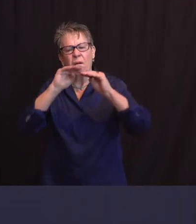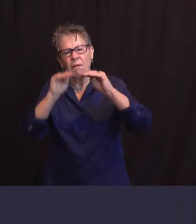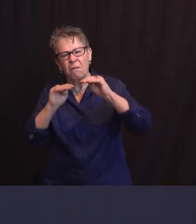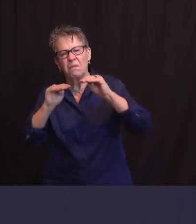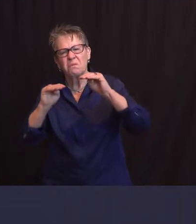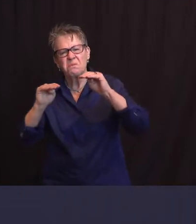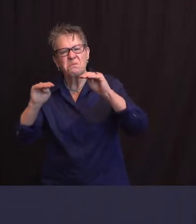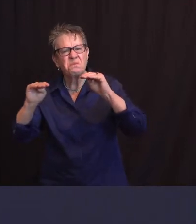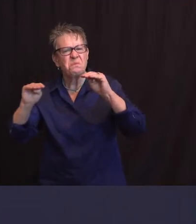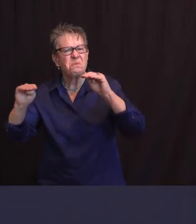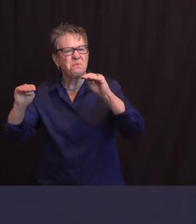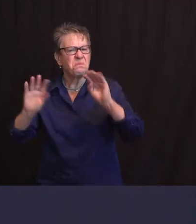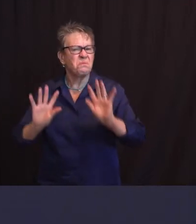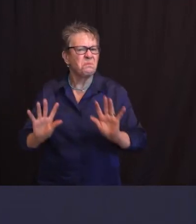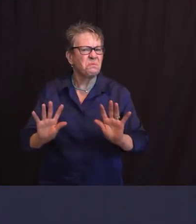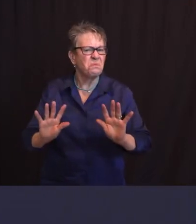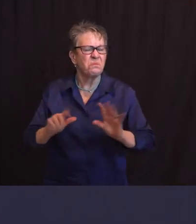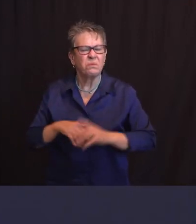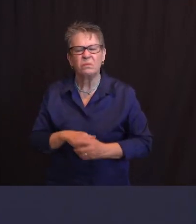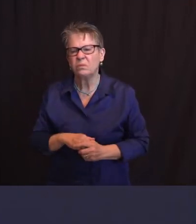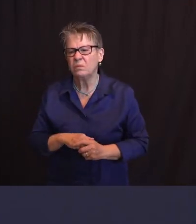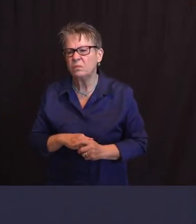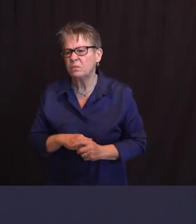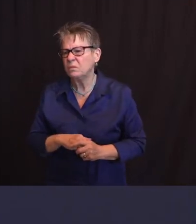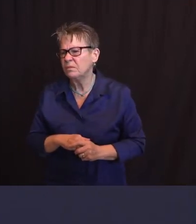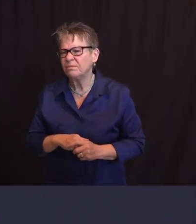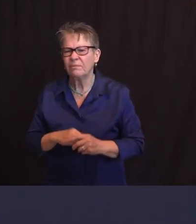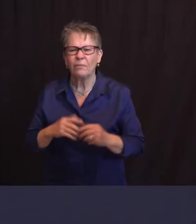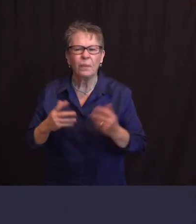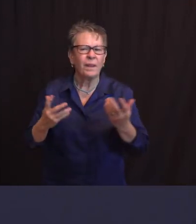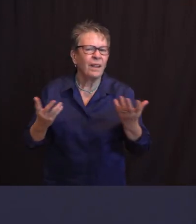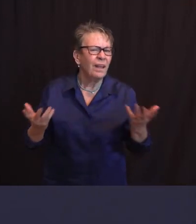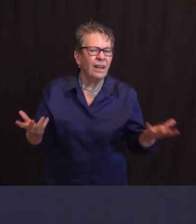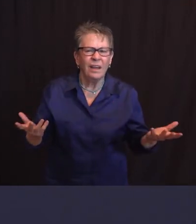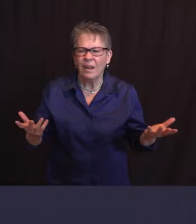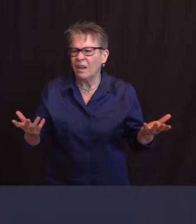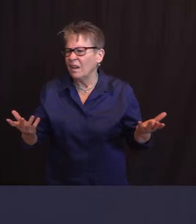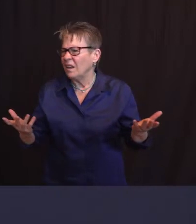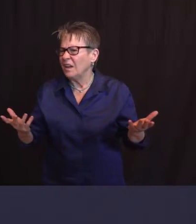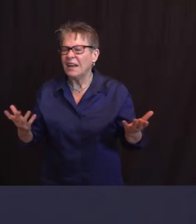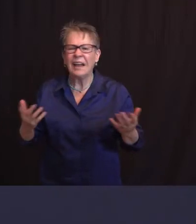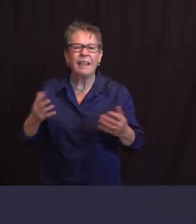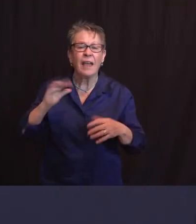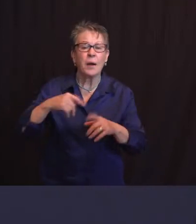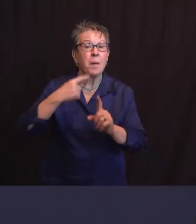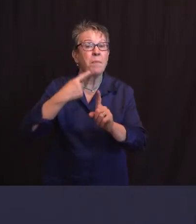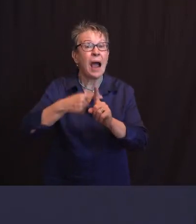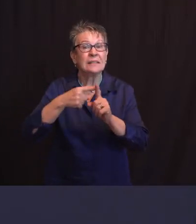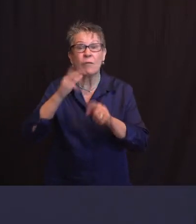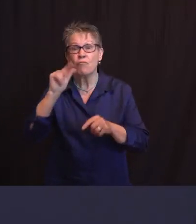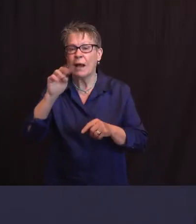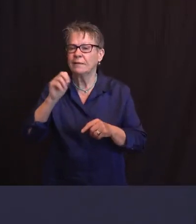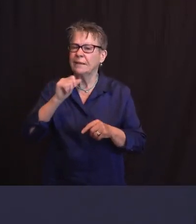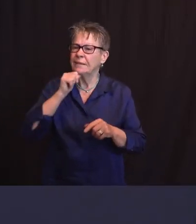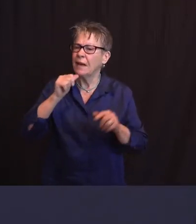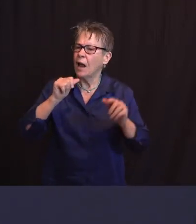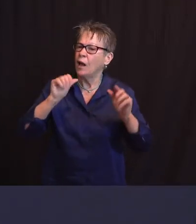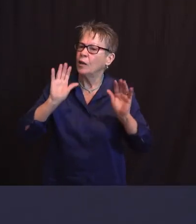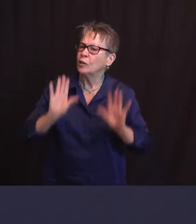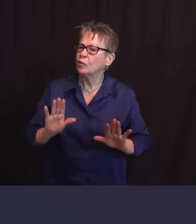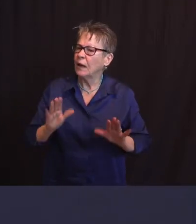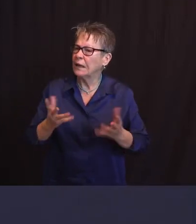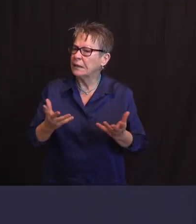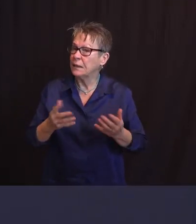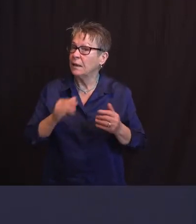And spot positivity rate is better. It's still not acceptable. So it's sort of, if you think of it, it's come down from January and it's sort of it's